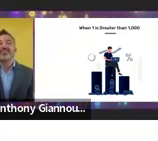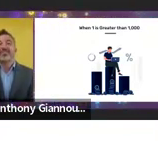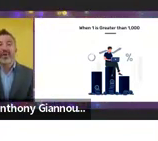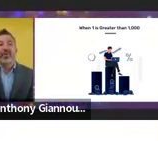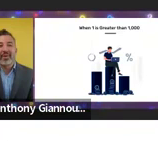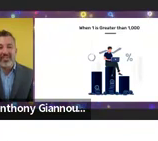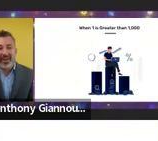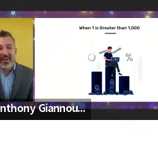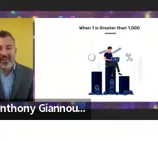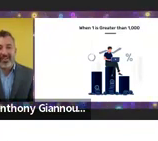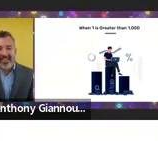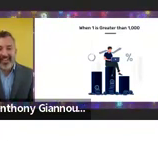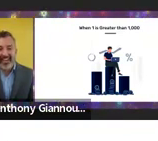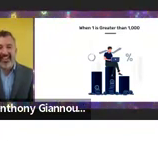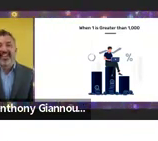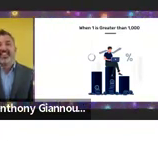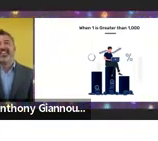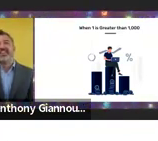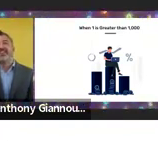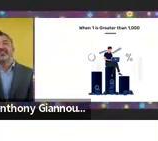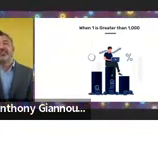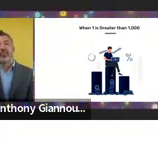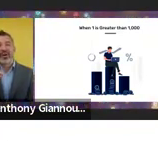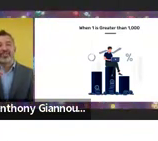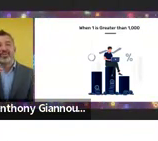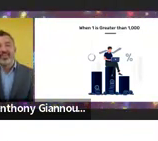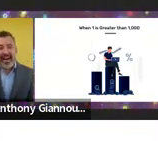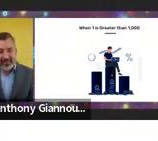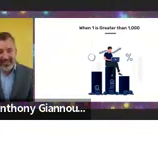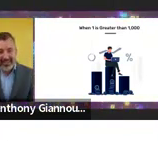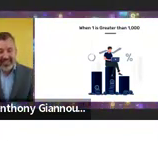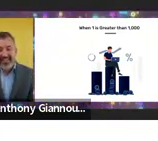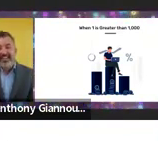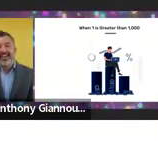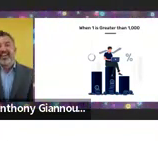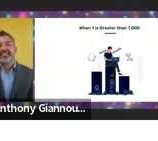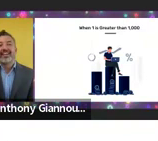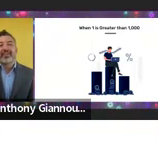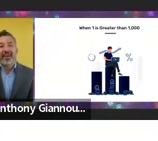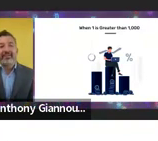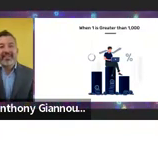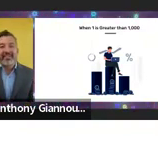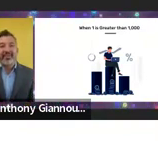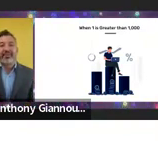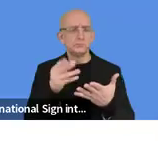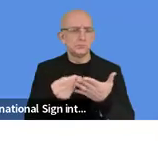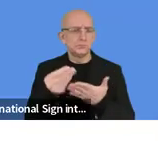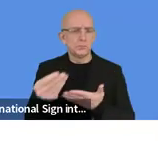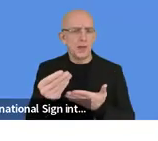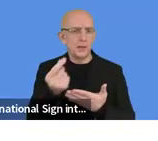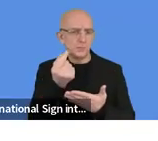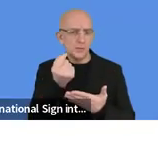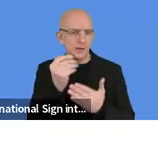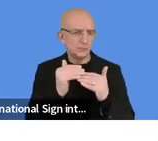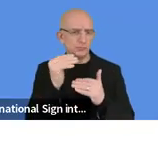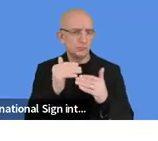is so much harder to get than to get from one to a thousand. It's incredibly difficult to